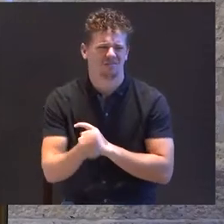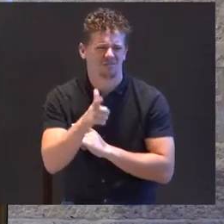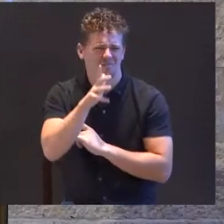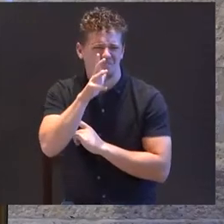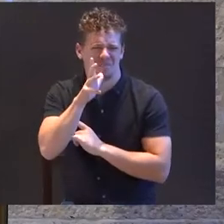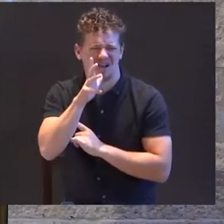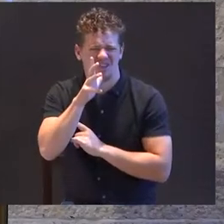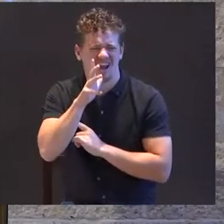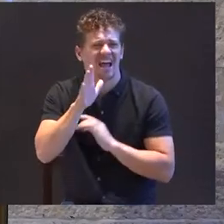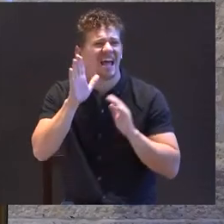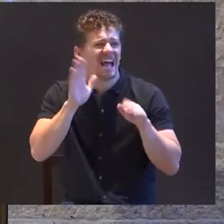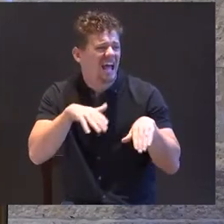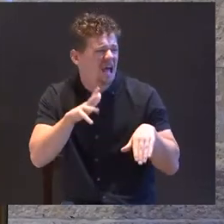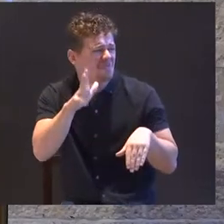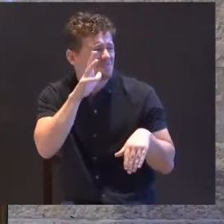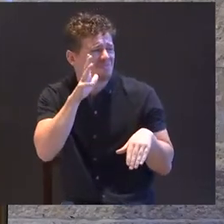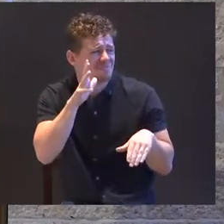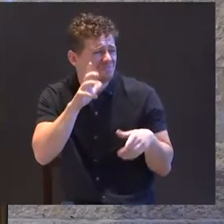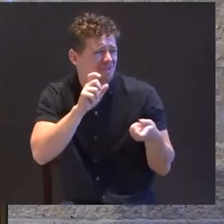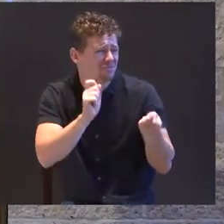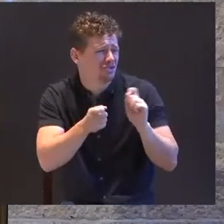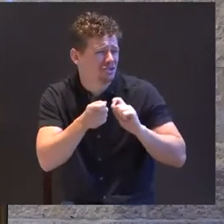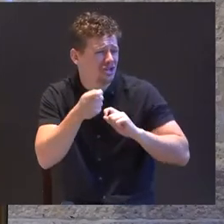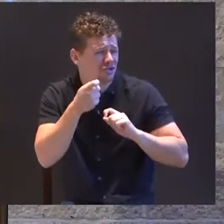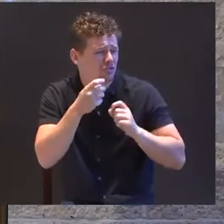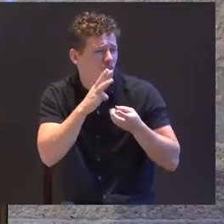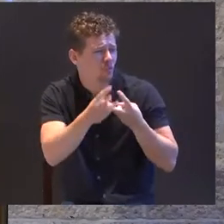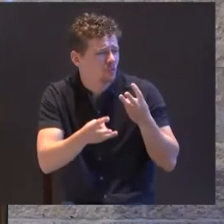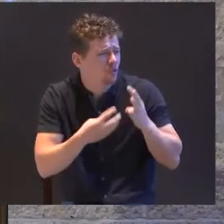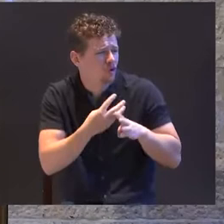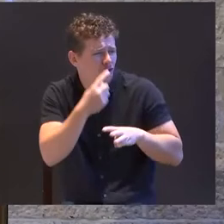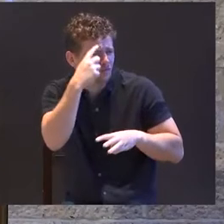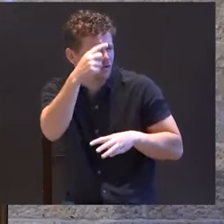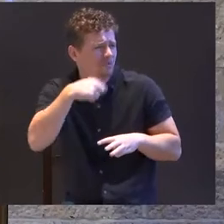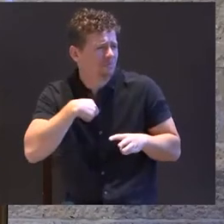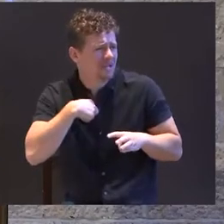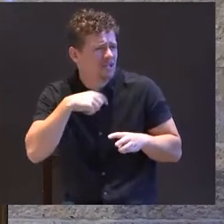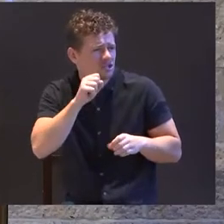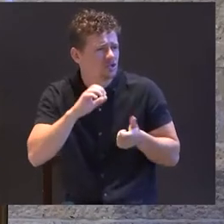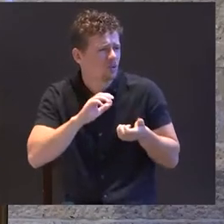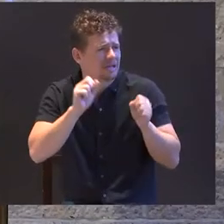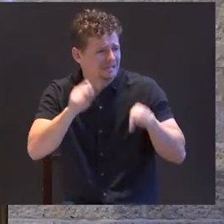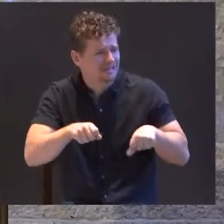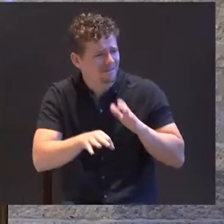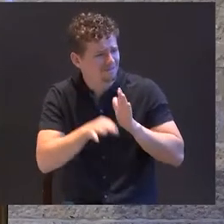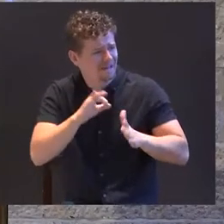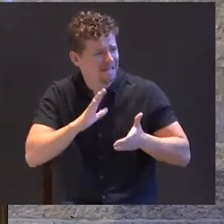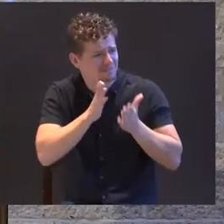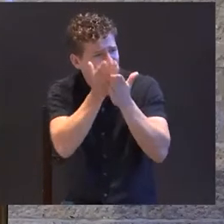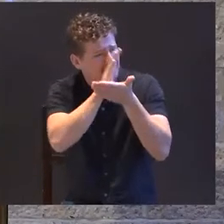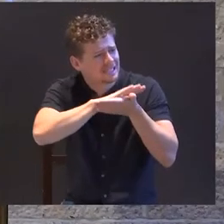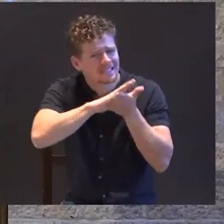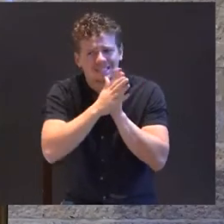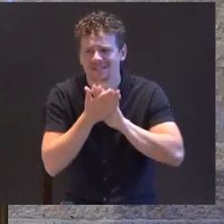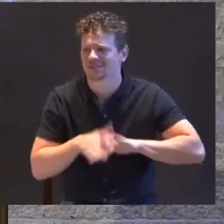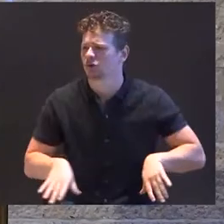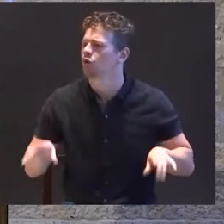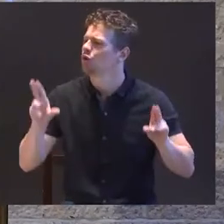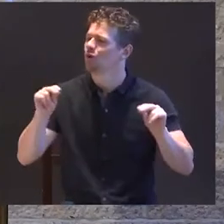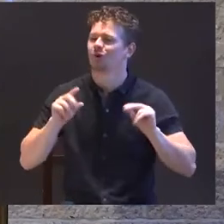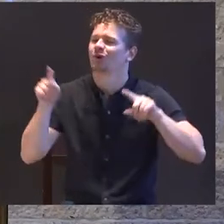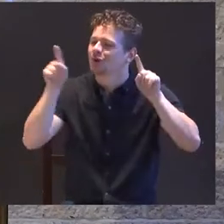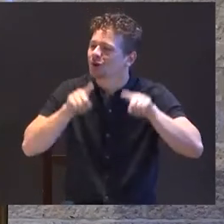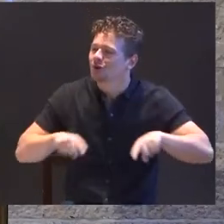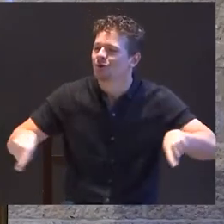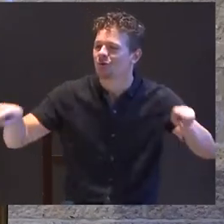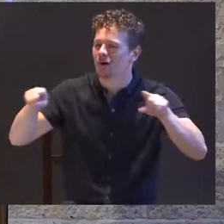be peaceful." I'm here for you to discover you are peace, and by knowing that, we'll live in a